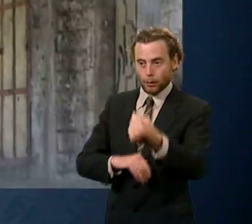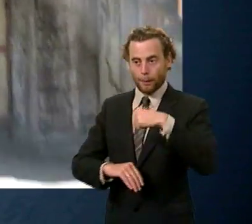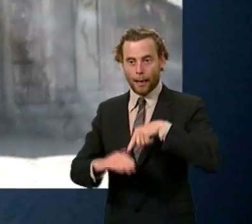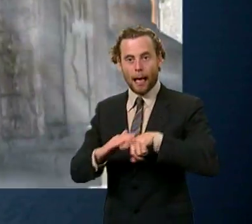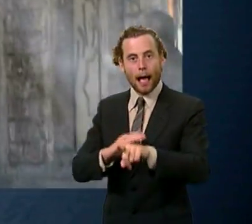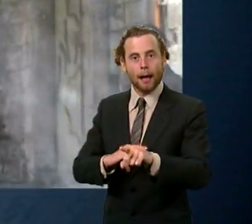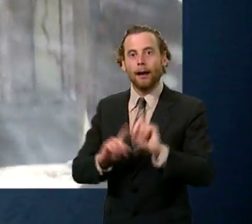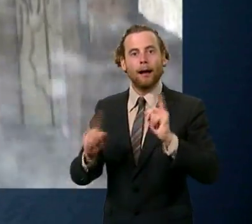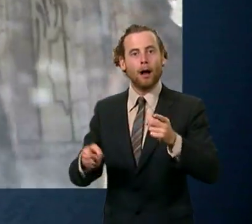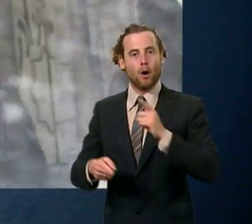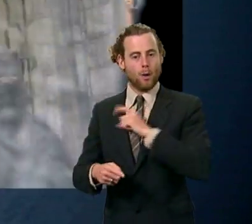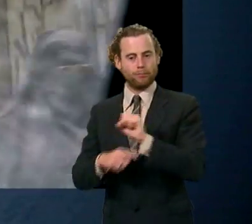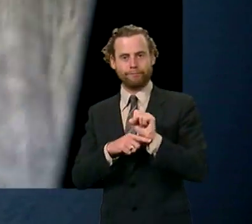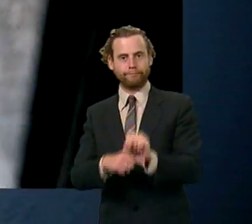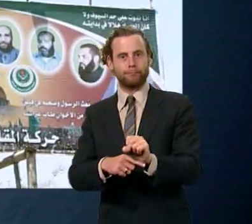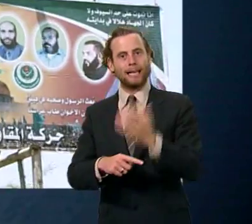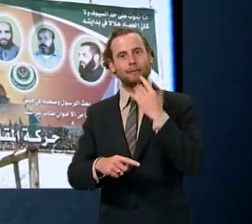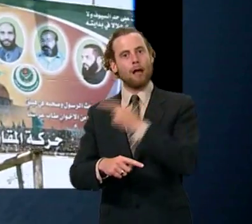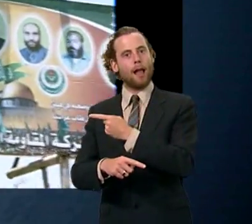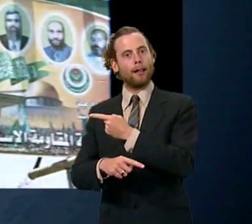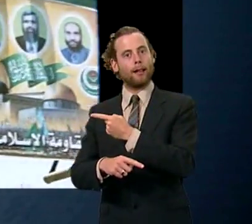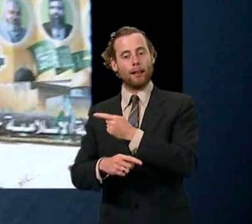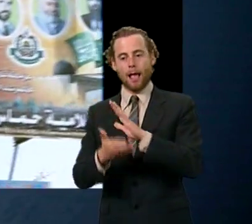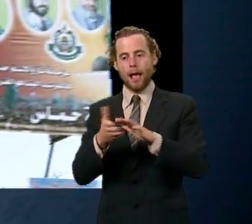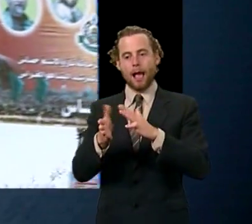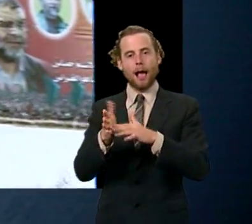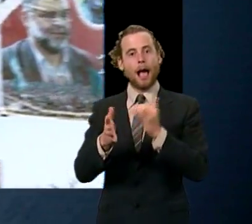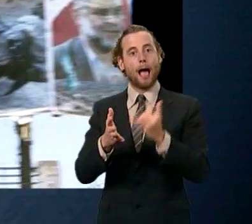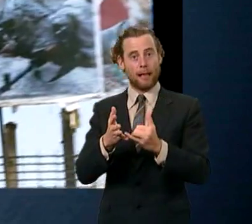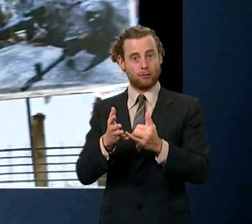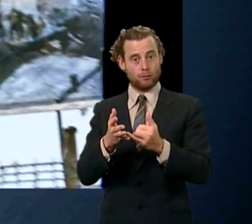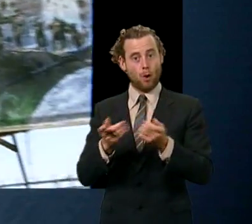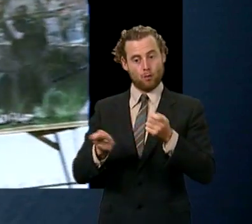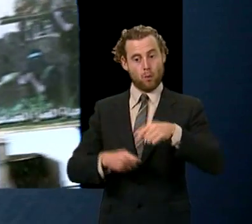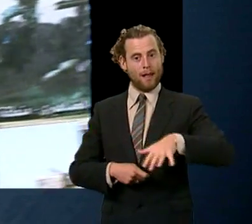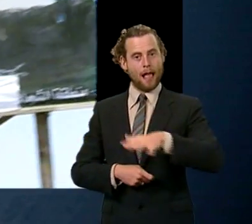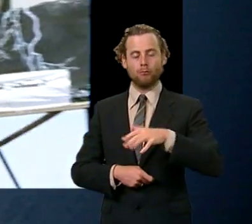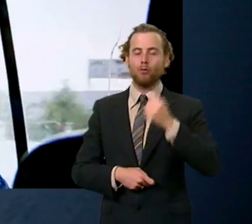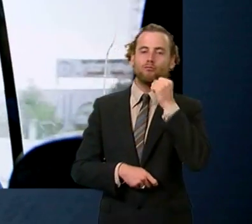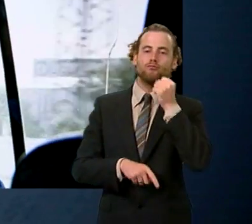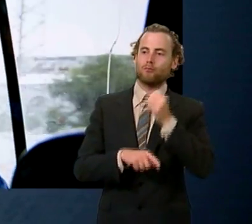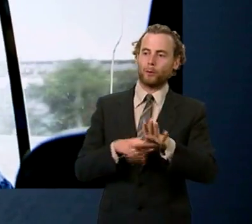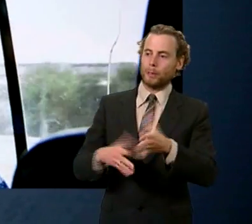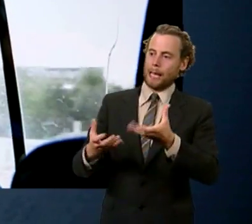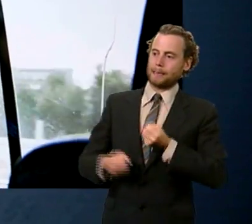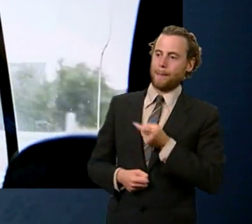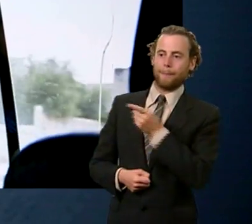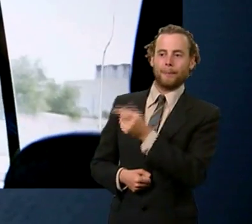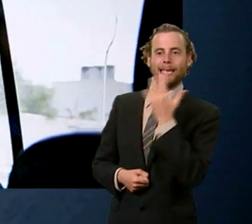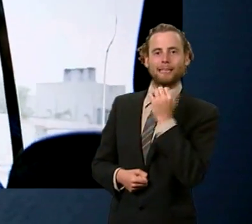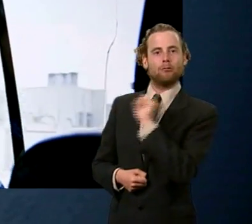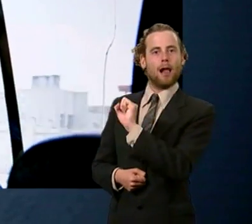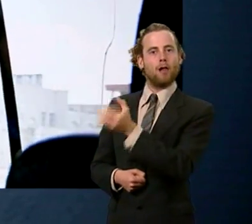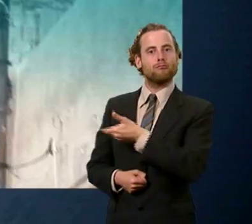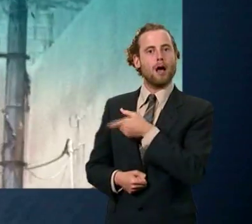of the Israeli embargo. Hamas, which rules here, refuses to recognize Israel's right to exist.